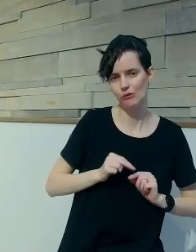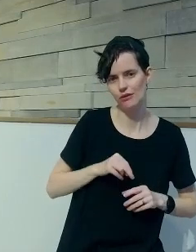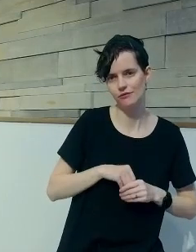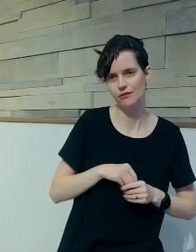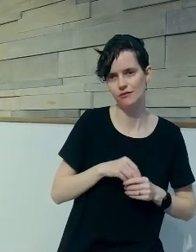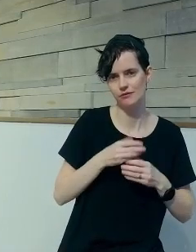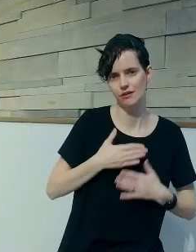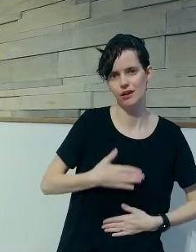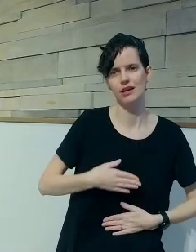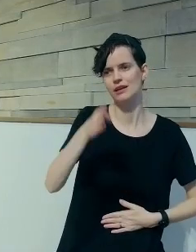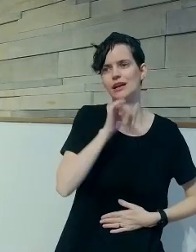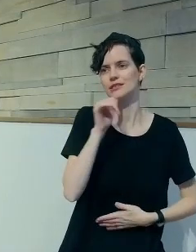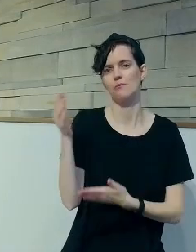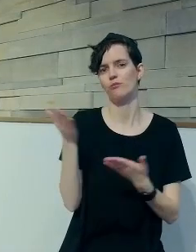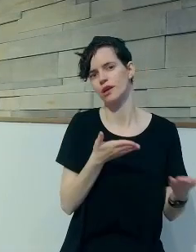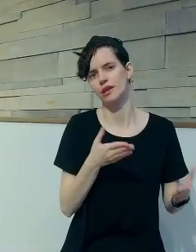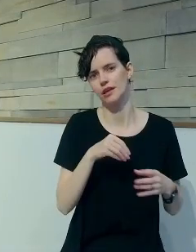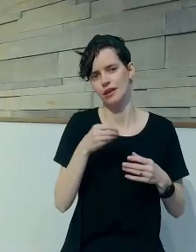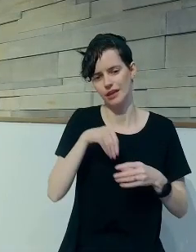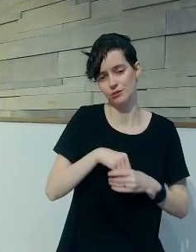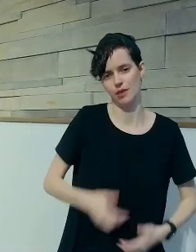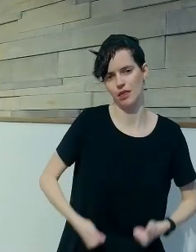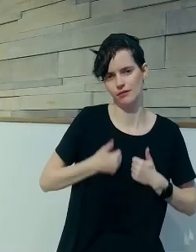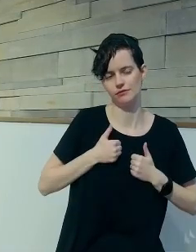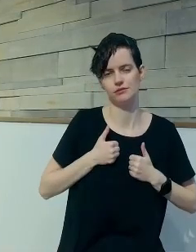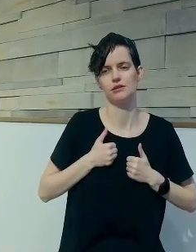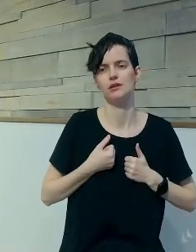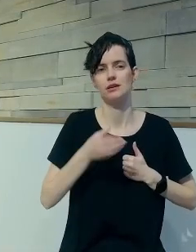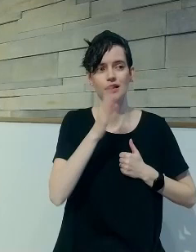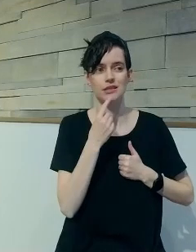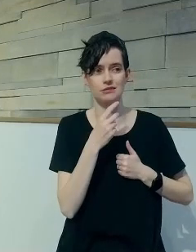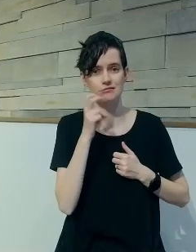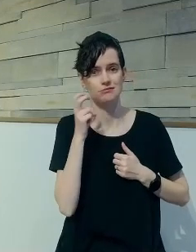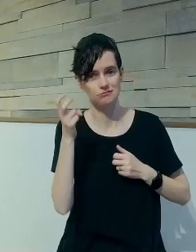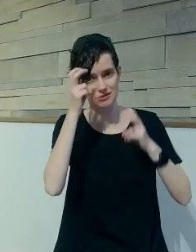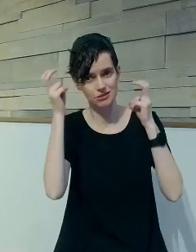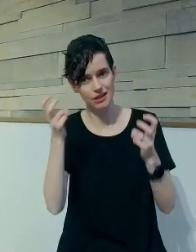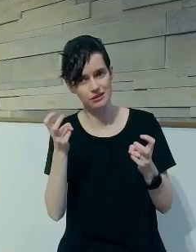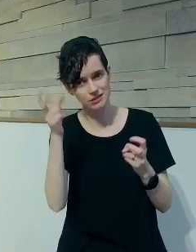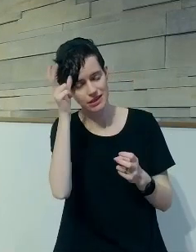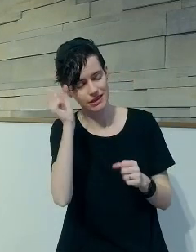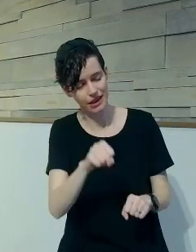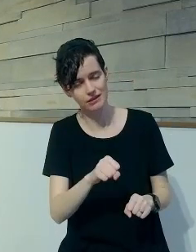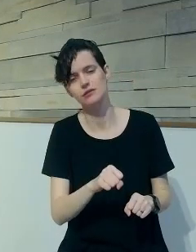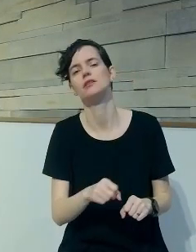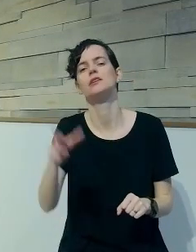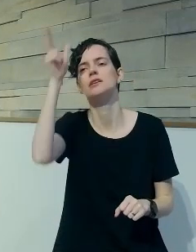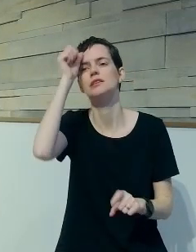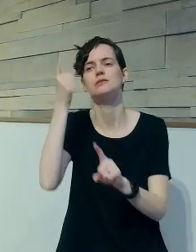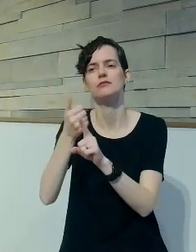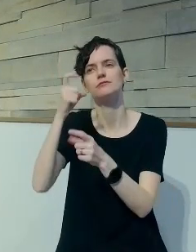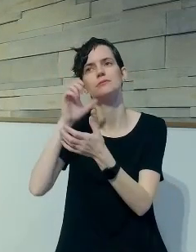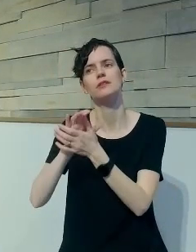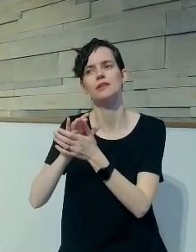God's bringing horrible things into my life. God says, you know, Satan can do that. Satan, I believe, is a fallen